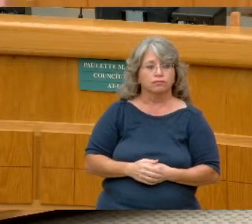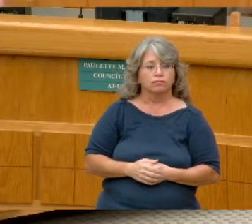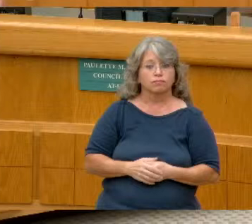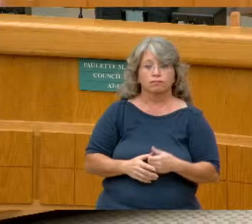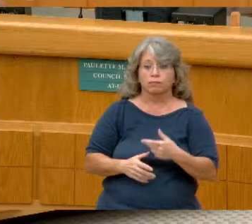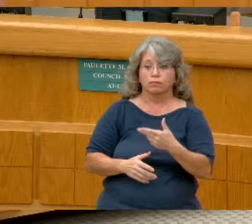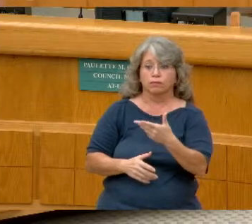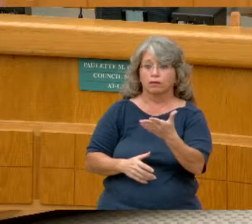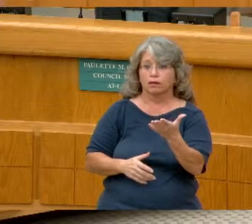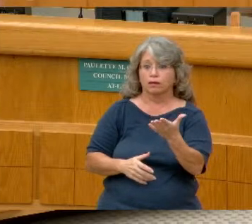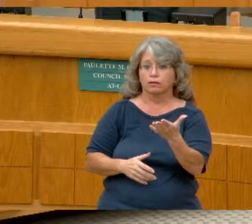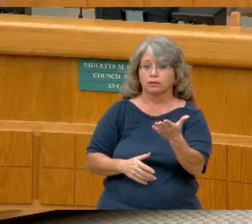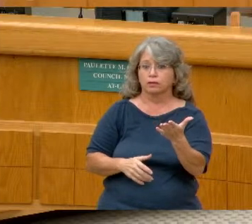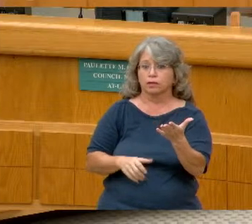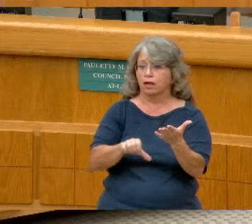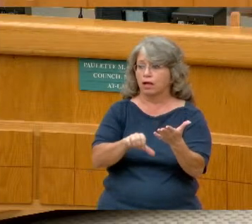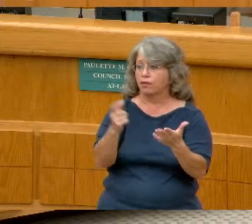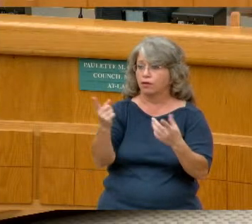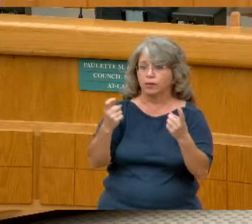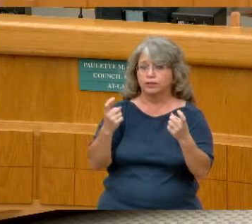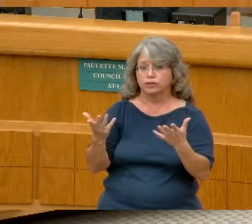Are there any other questions?